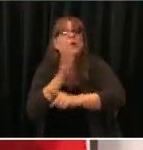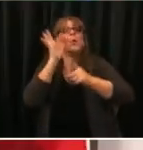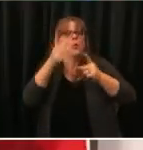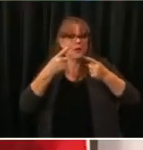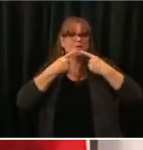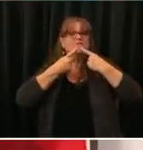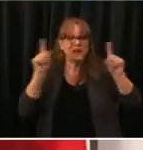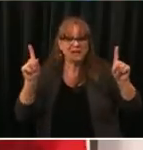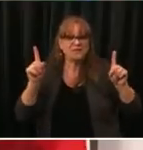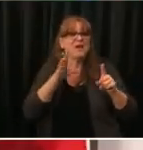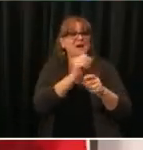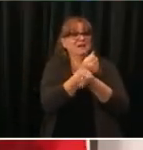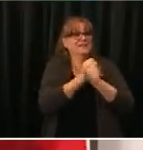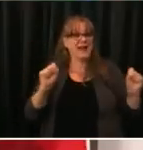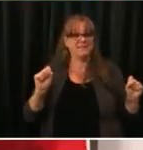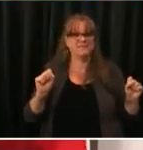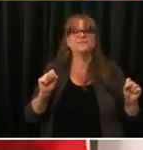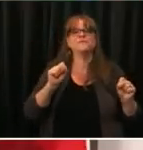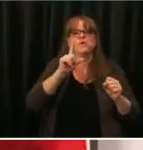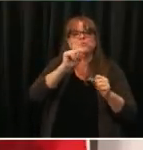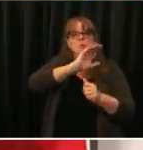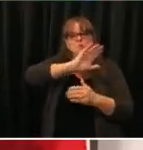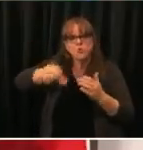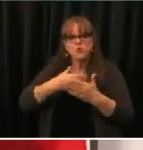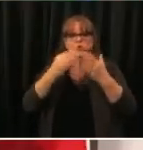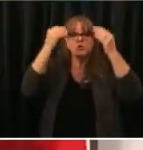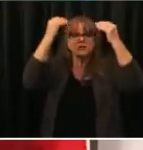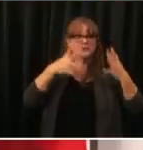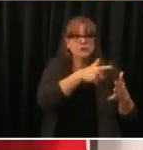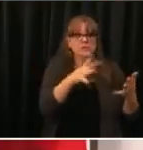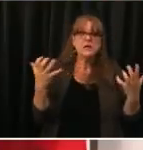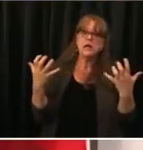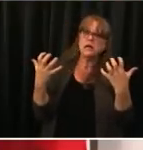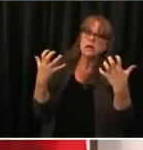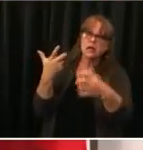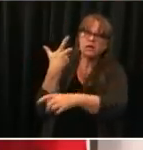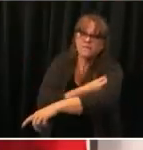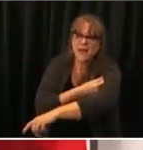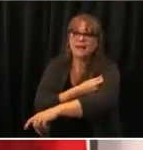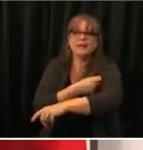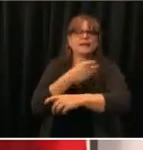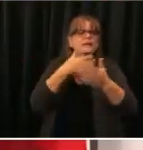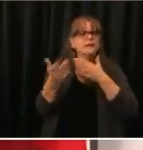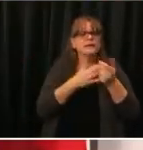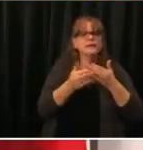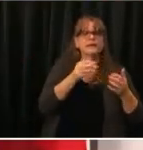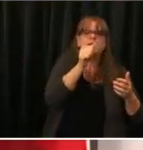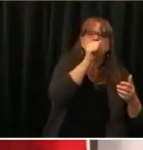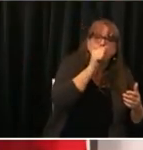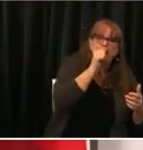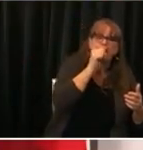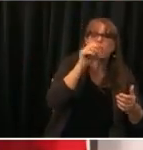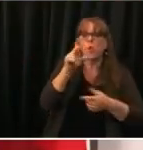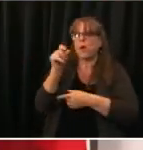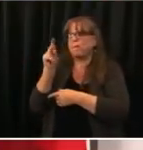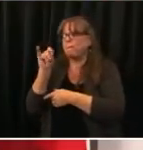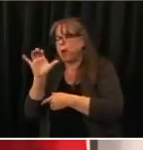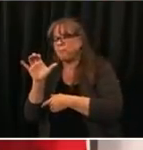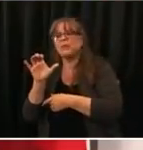every teacher who wants it in public, private, child care settings over a 3-week period beginning February 8th. For